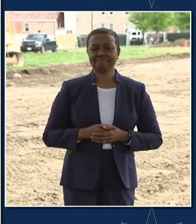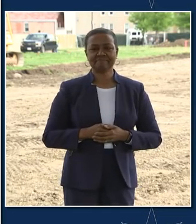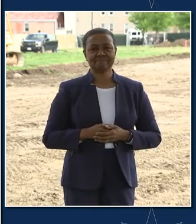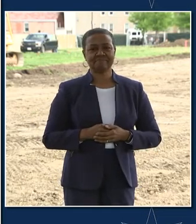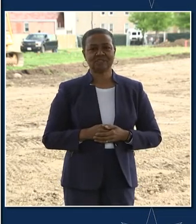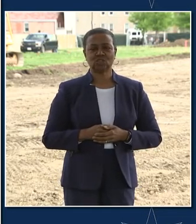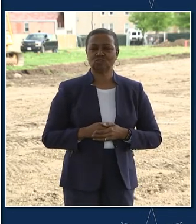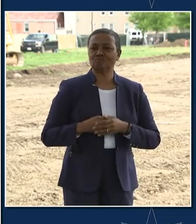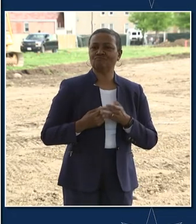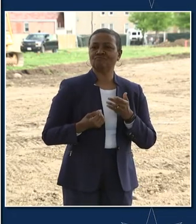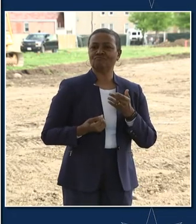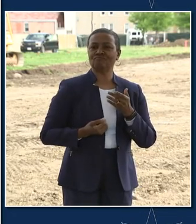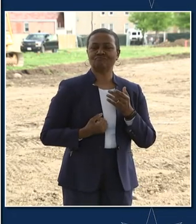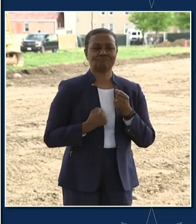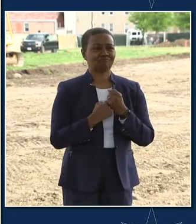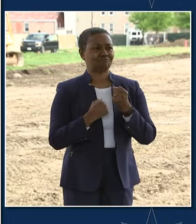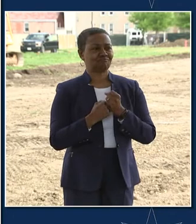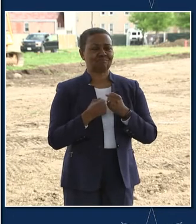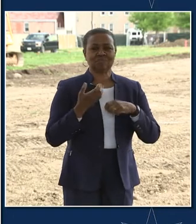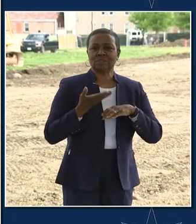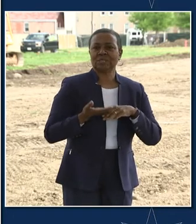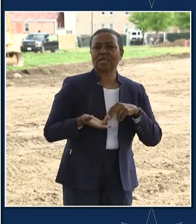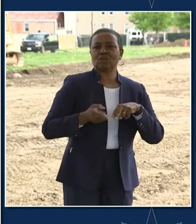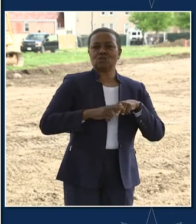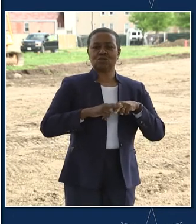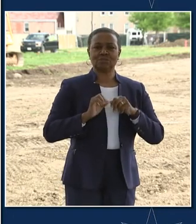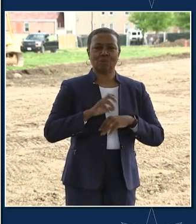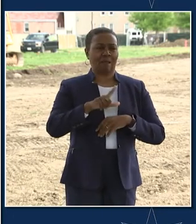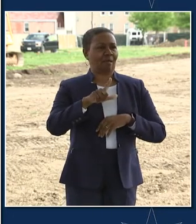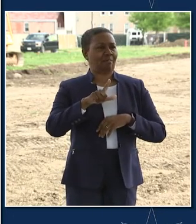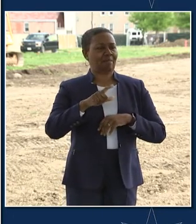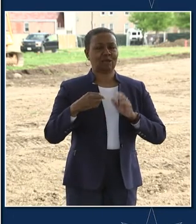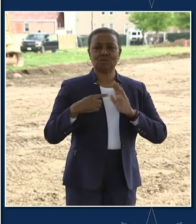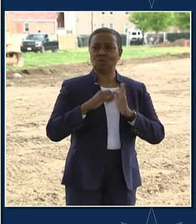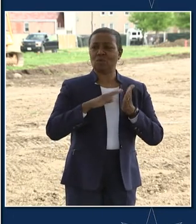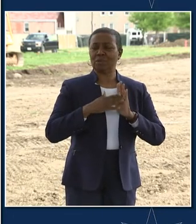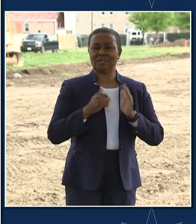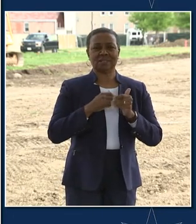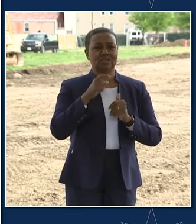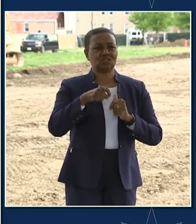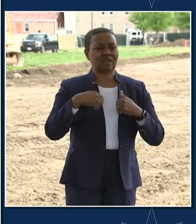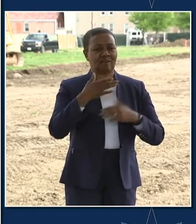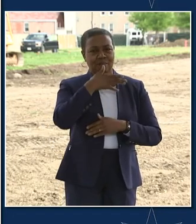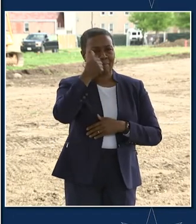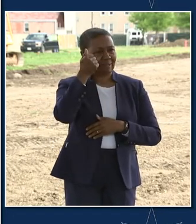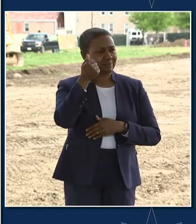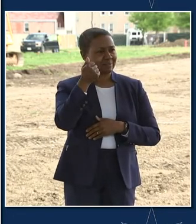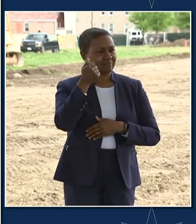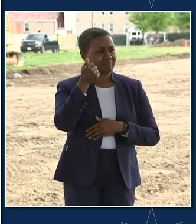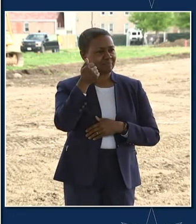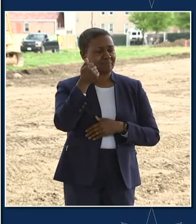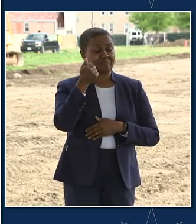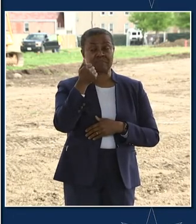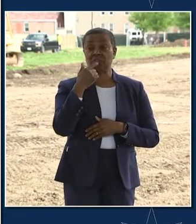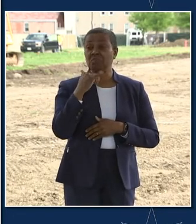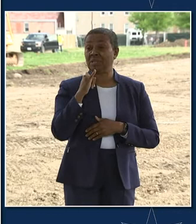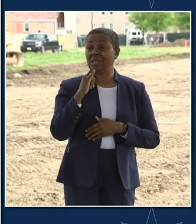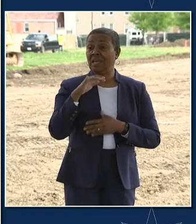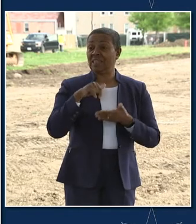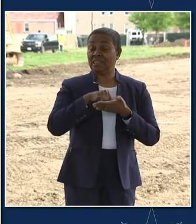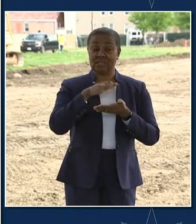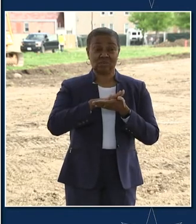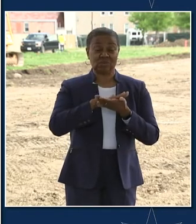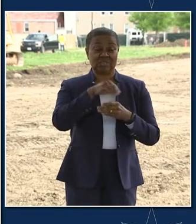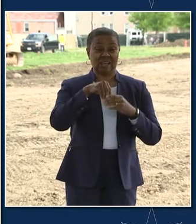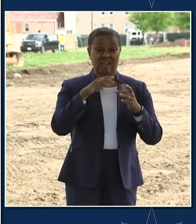to boost morale and show our students and this community that they too deserve the best. Because after all, Farragut is